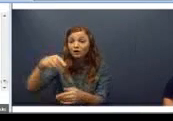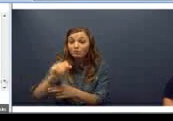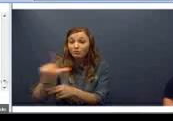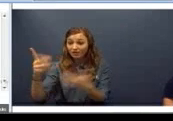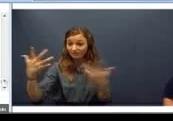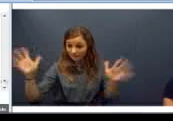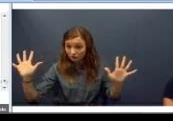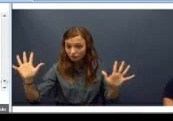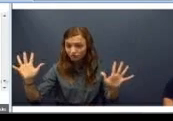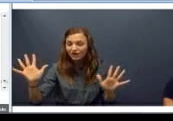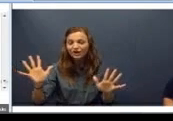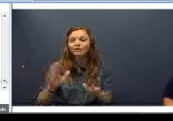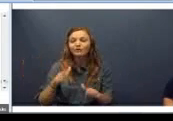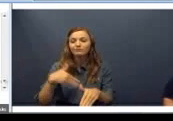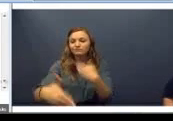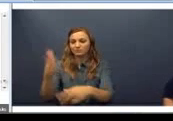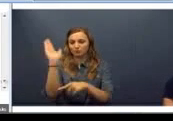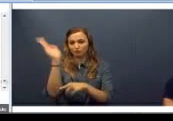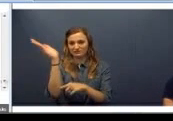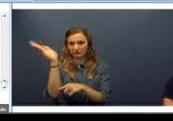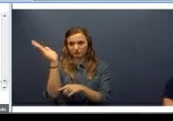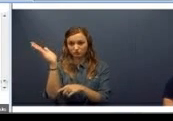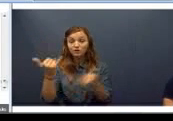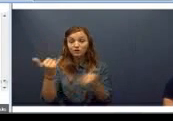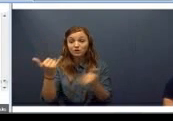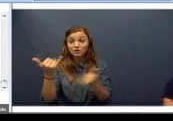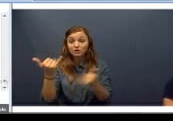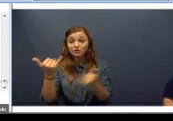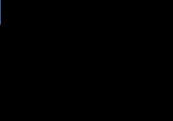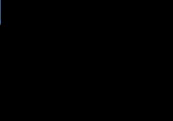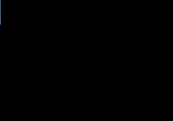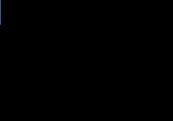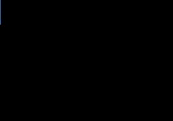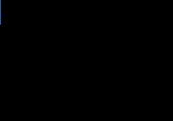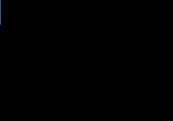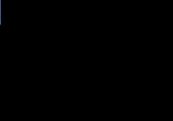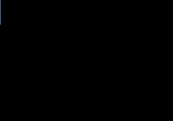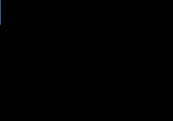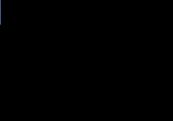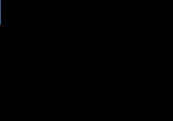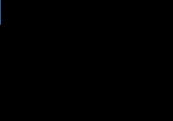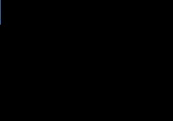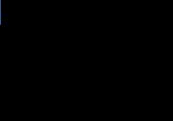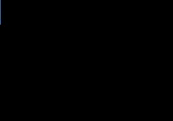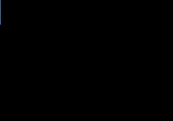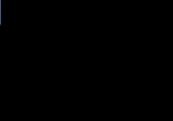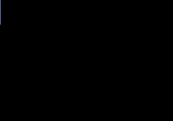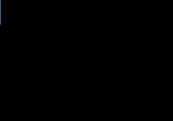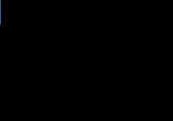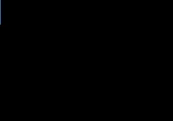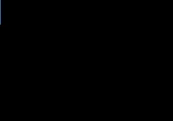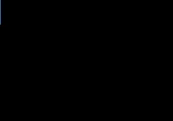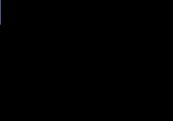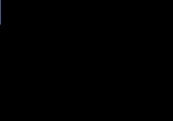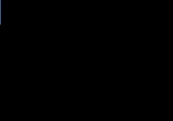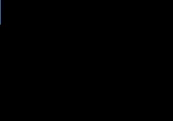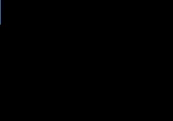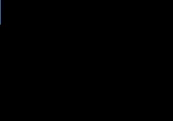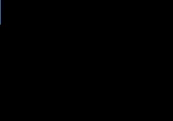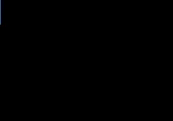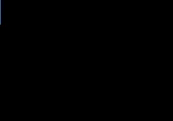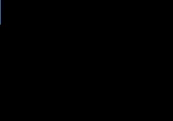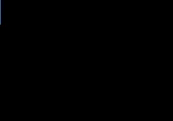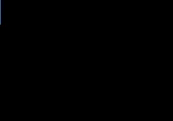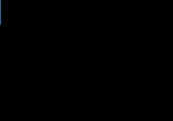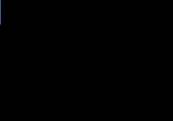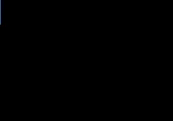poll questions, we will move right into the rest of the presentations. So I'd like to start now with the very first poll, please. So